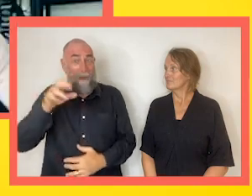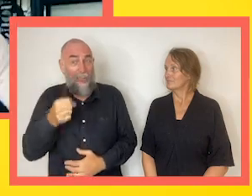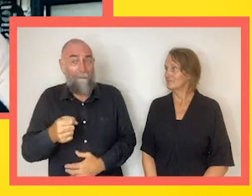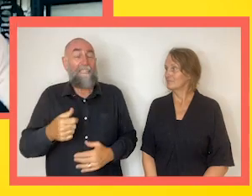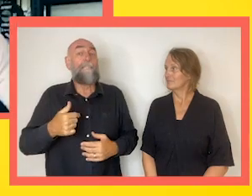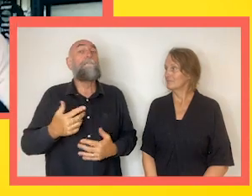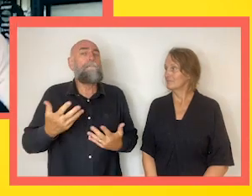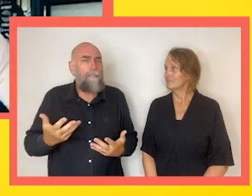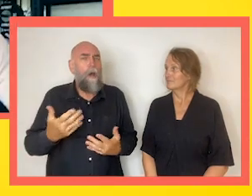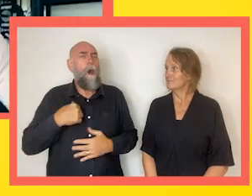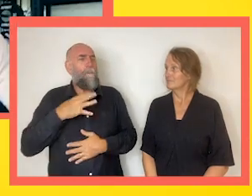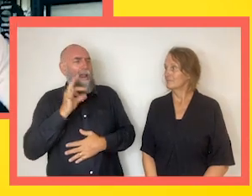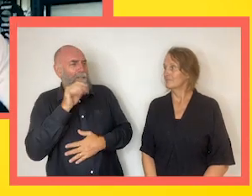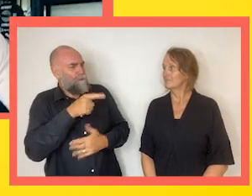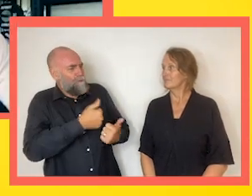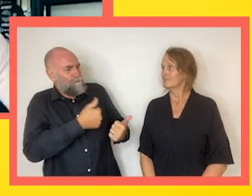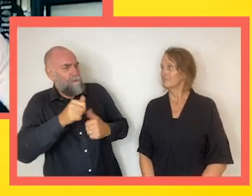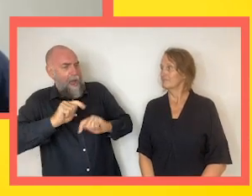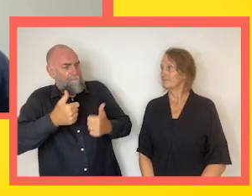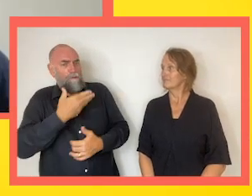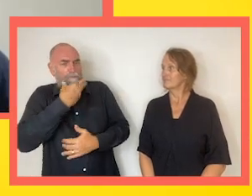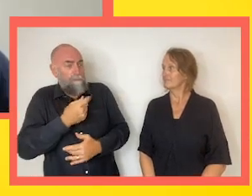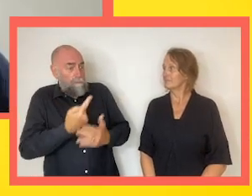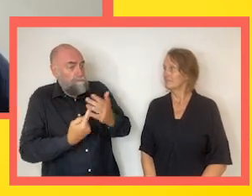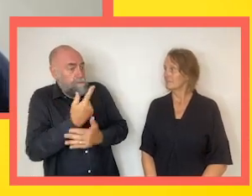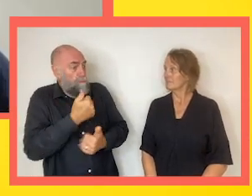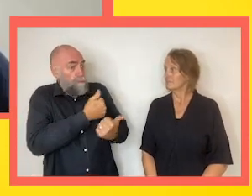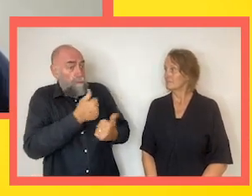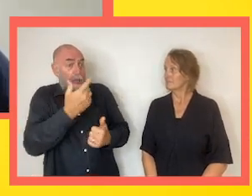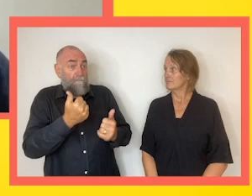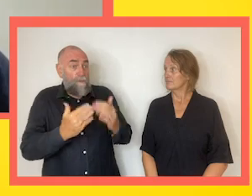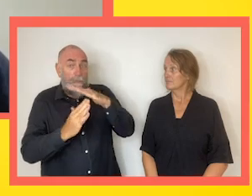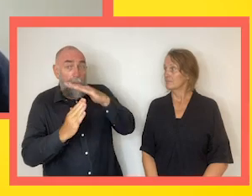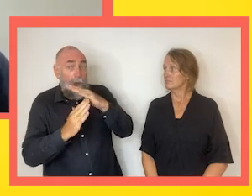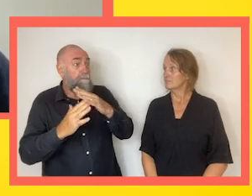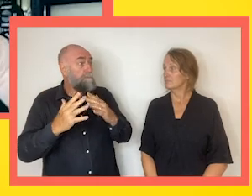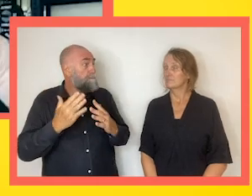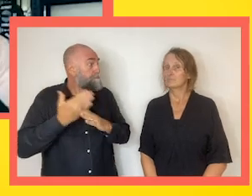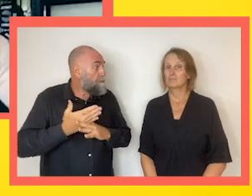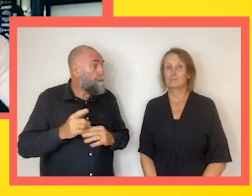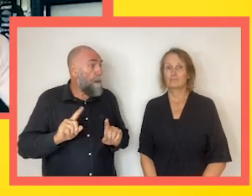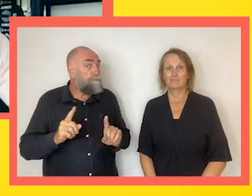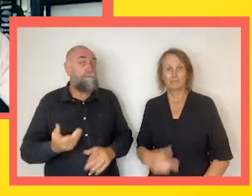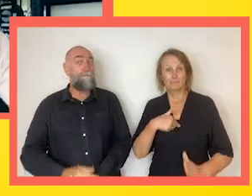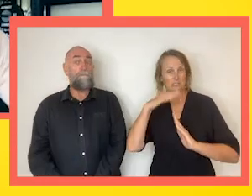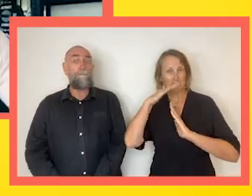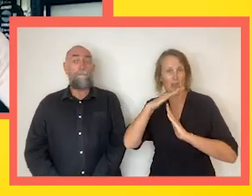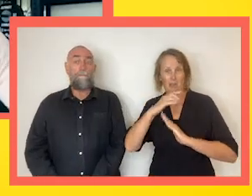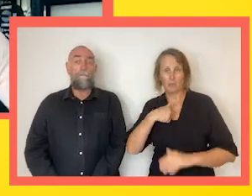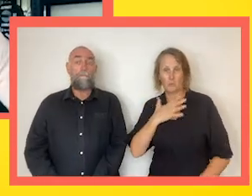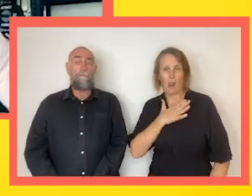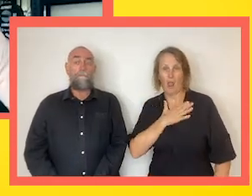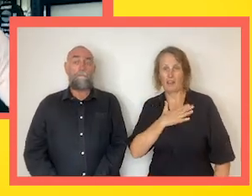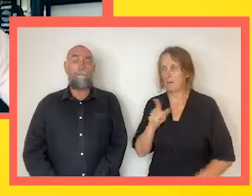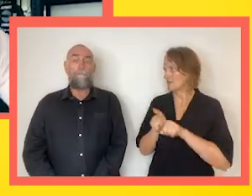So, how'd you pull up after the Christmas period? Did you take a break? I don't like to take a break.